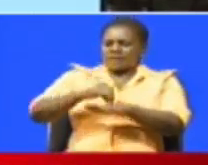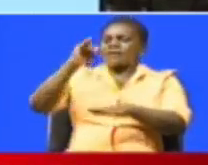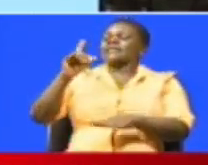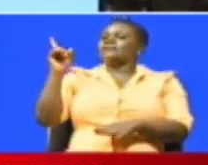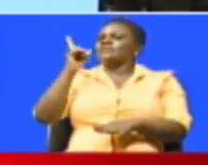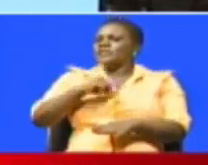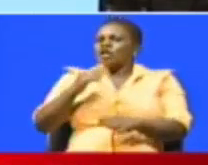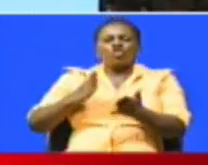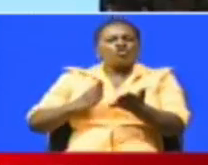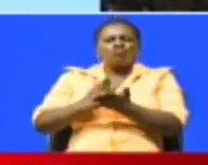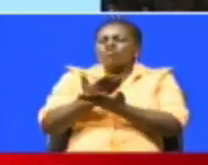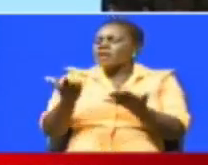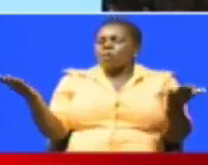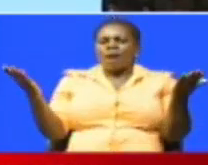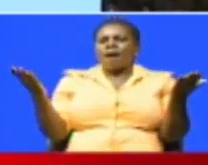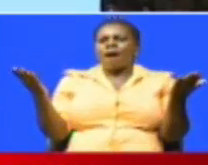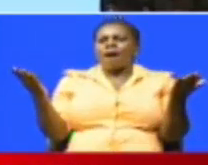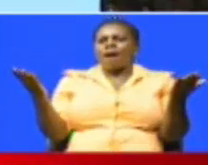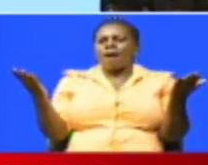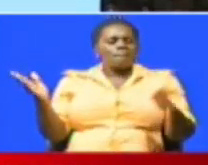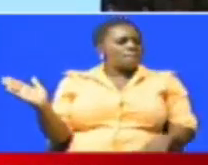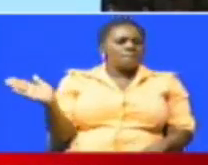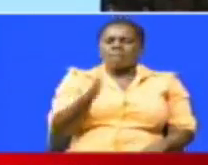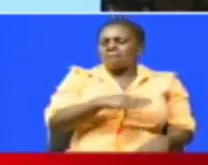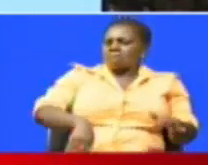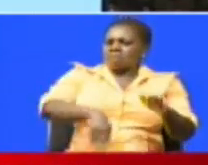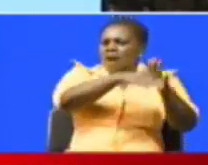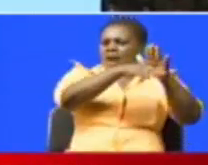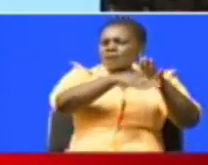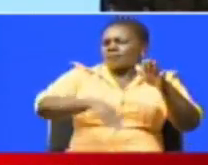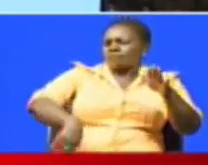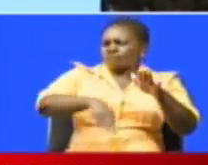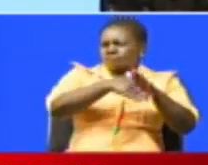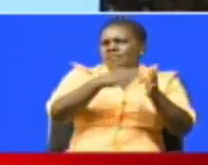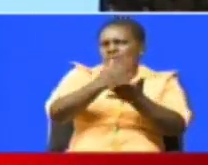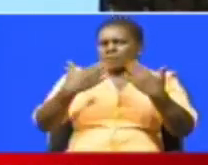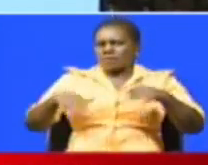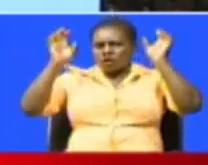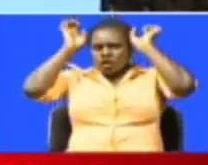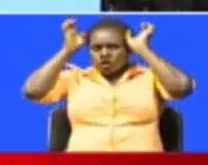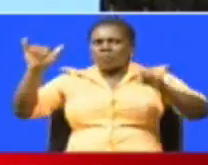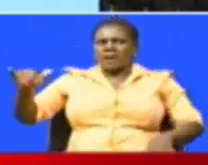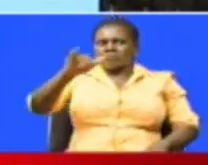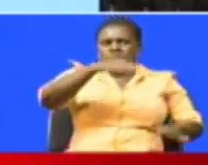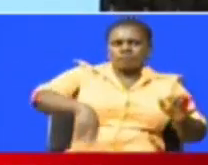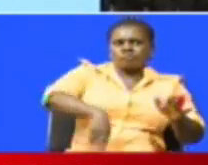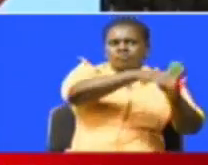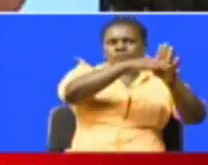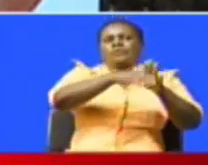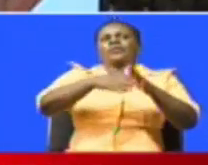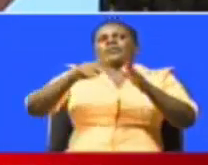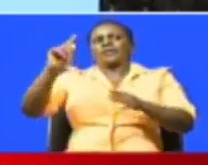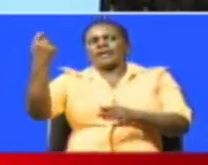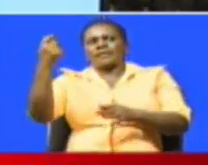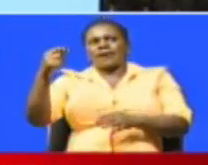through any means, you know, we return them, and we returned some people on Ethiopian Airlines. We return some people